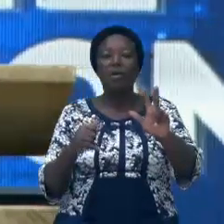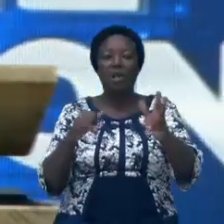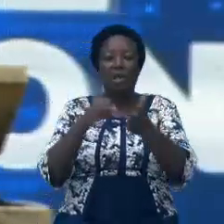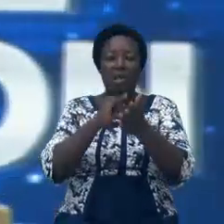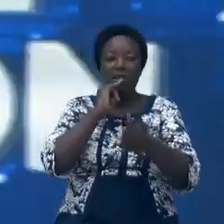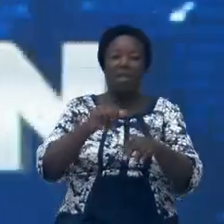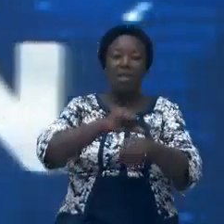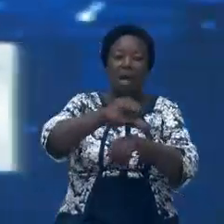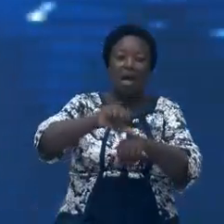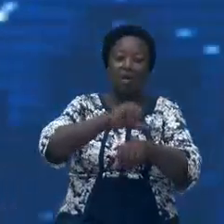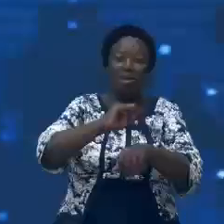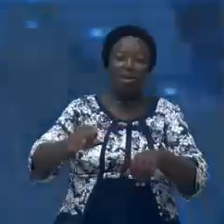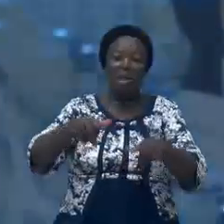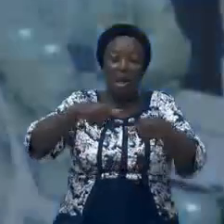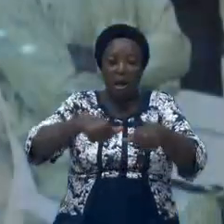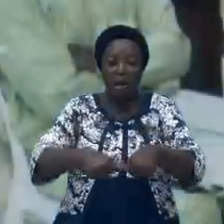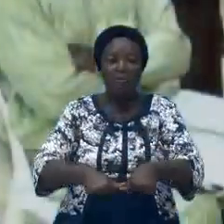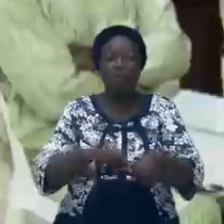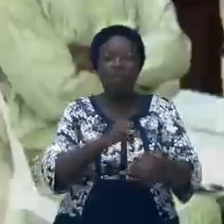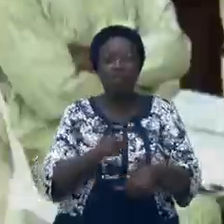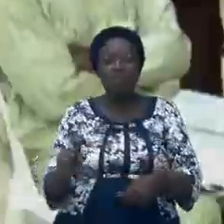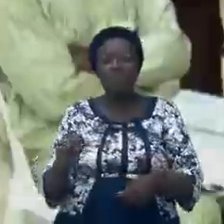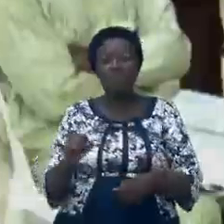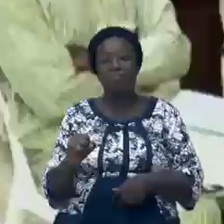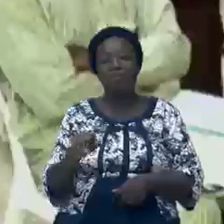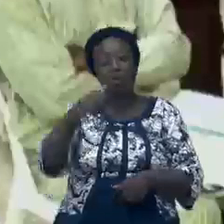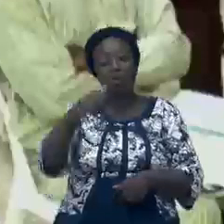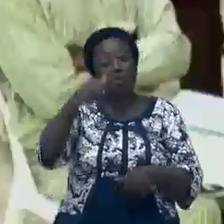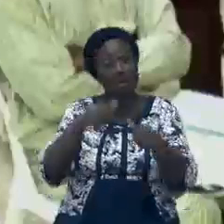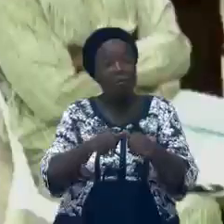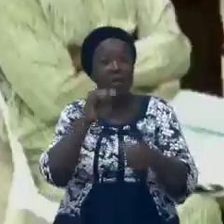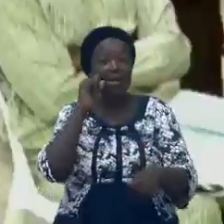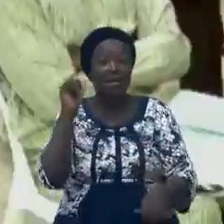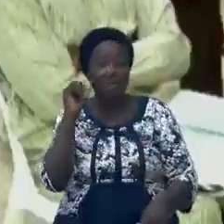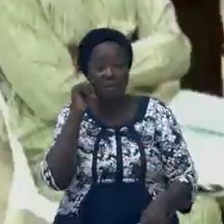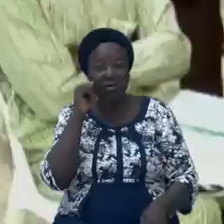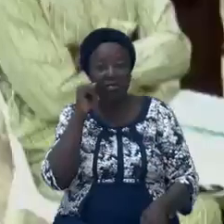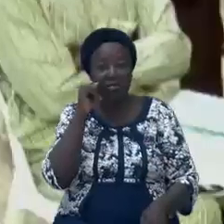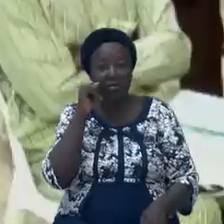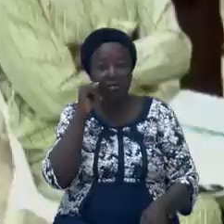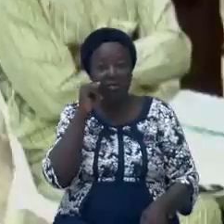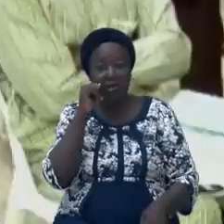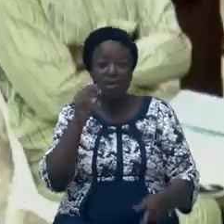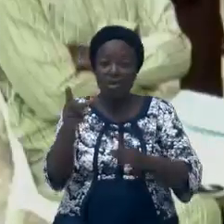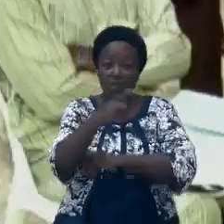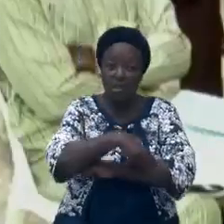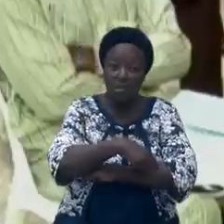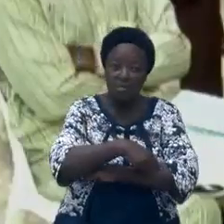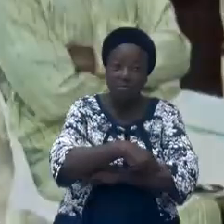is anointing abiding. Anointing abiding. You remember yesterday,